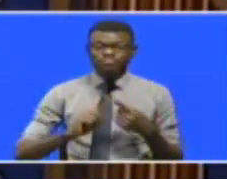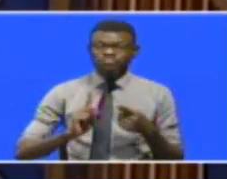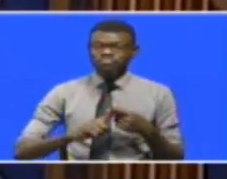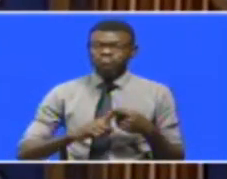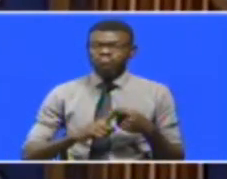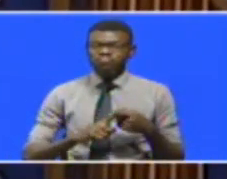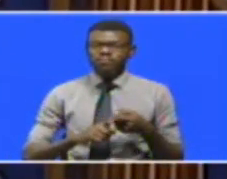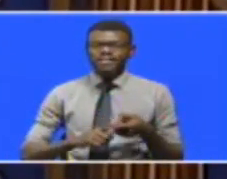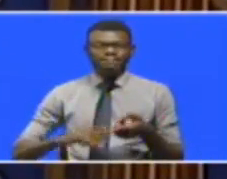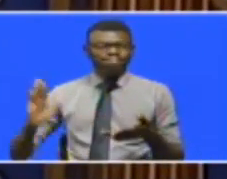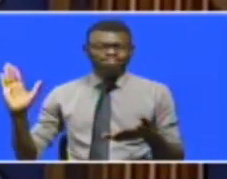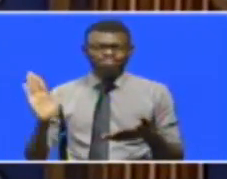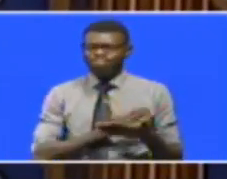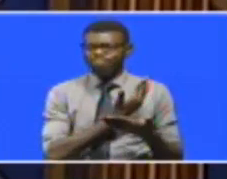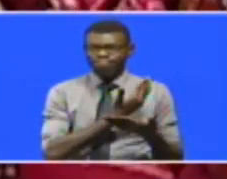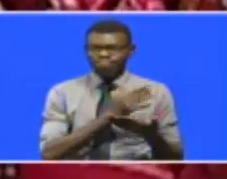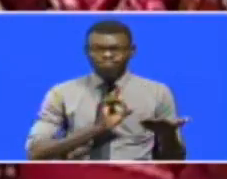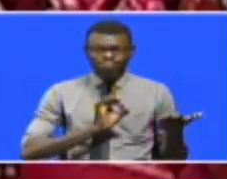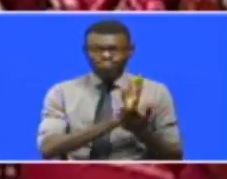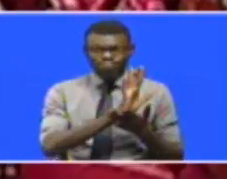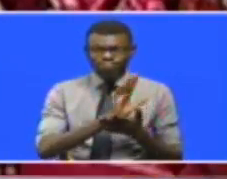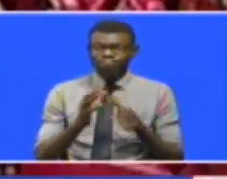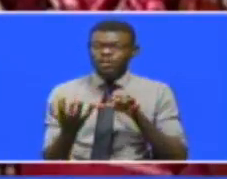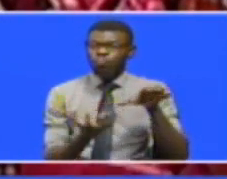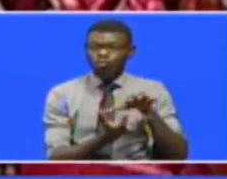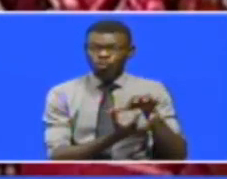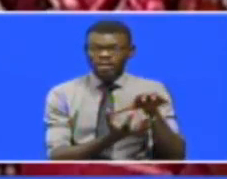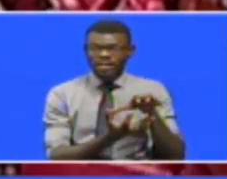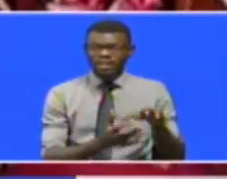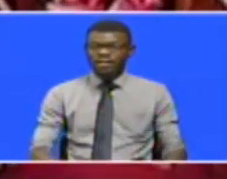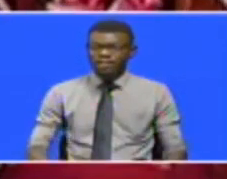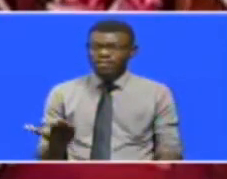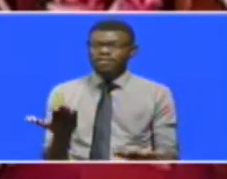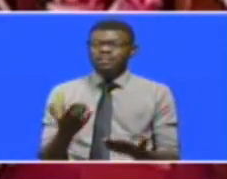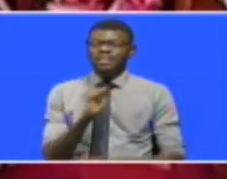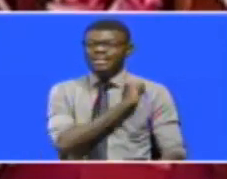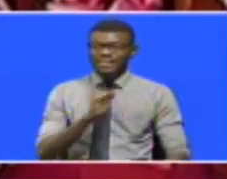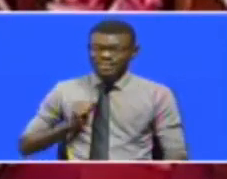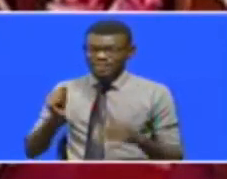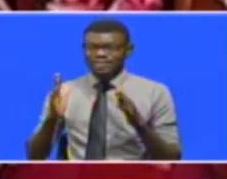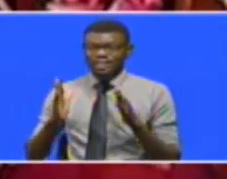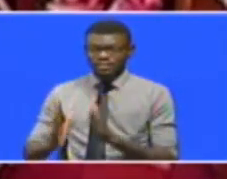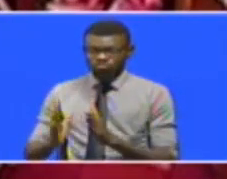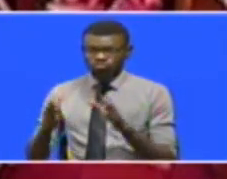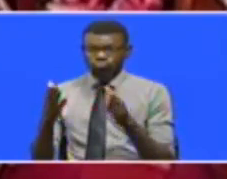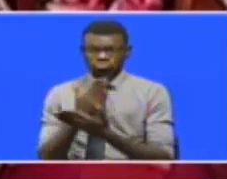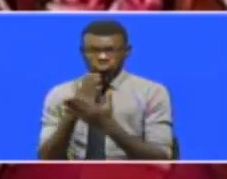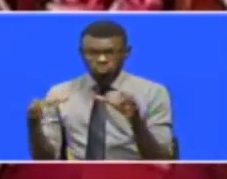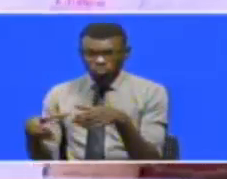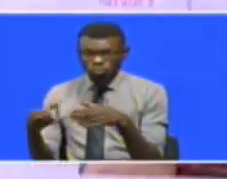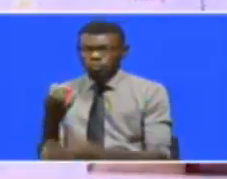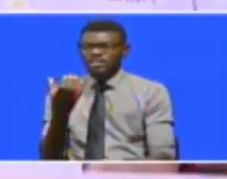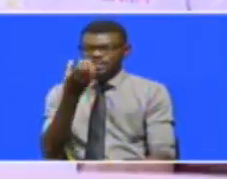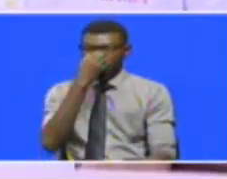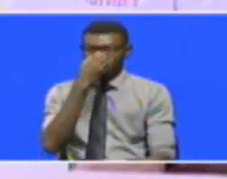the current leader of majority, Senator Kipchumba Murkomen. Senators allied to the Deputy President William Ruto questioned the numbers and legality of the